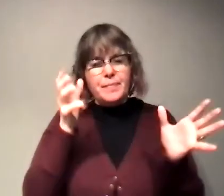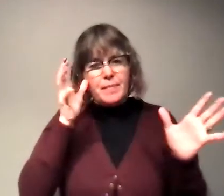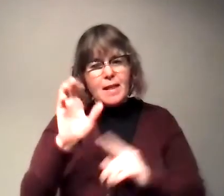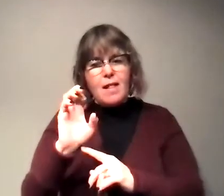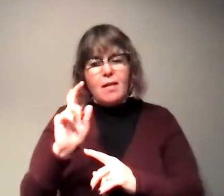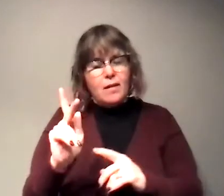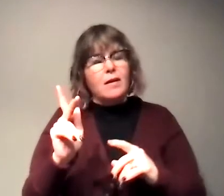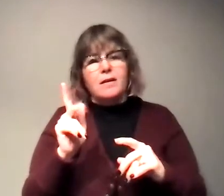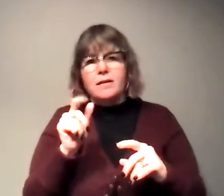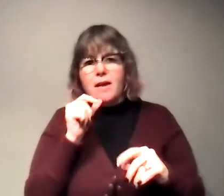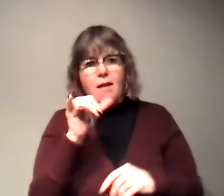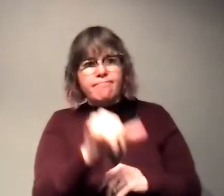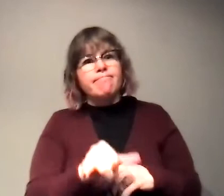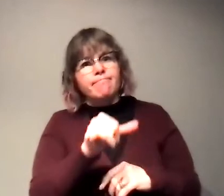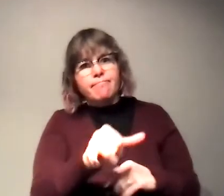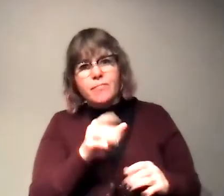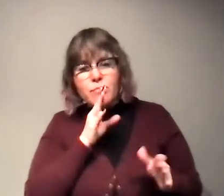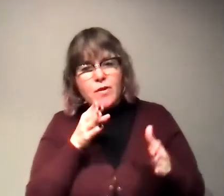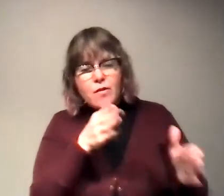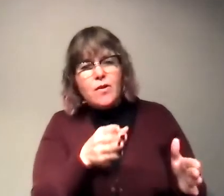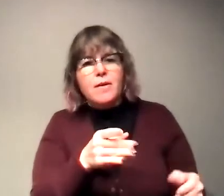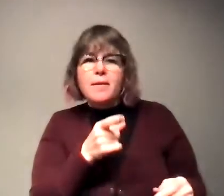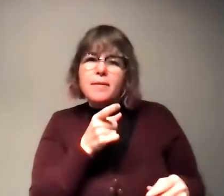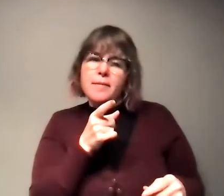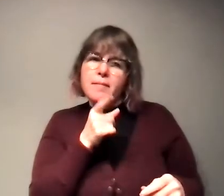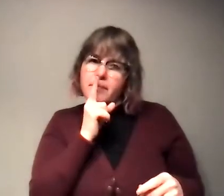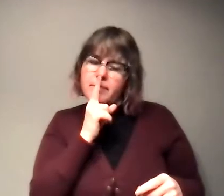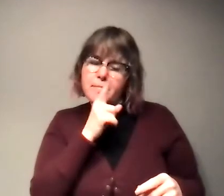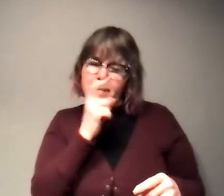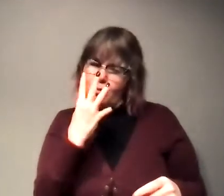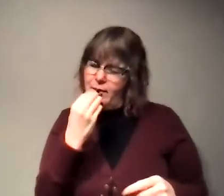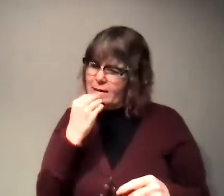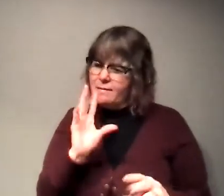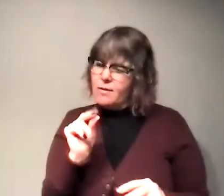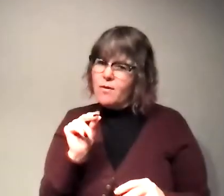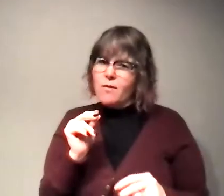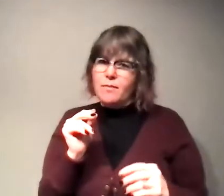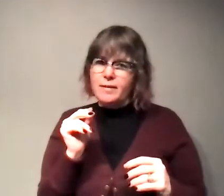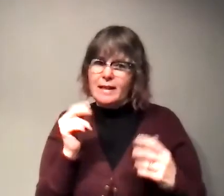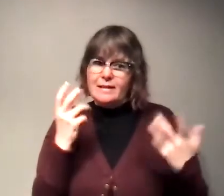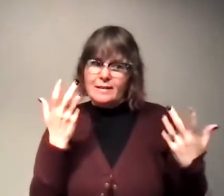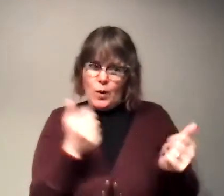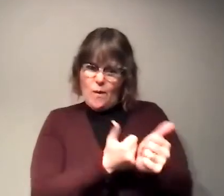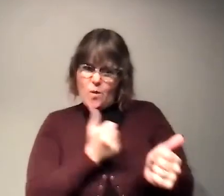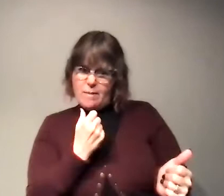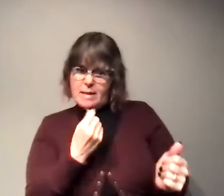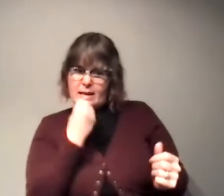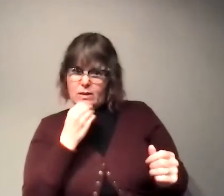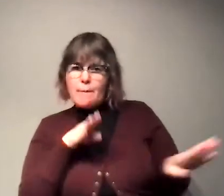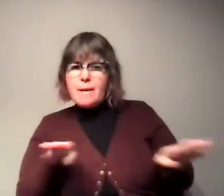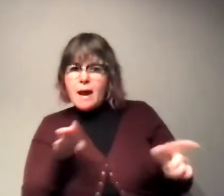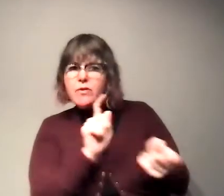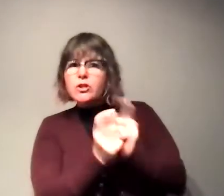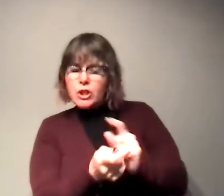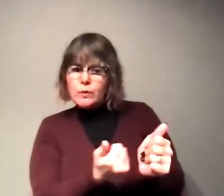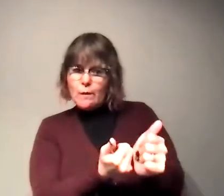so much time next to the stream, not necessarily because they were being eaten, but just because they didn't want to be eaten. So they would behave differently and stay away